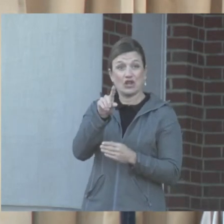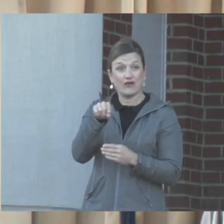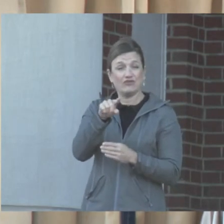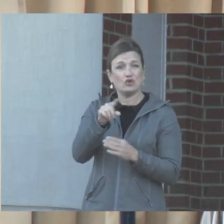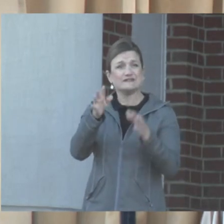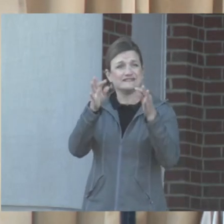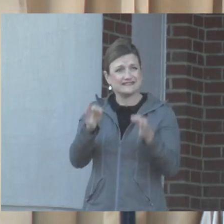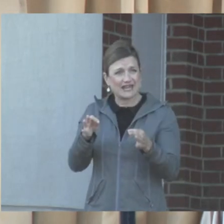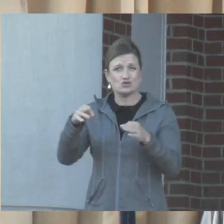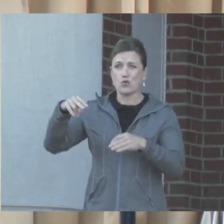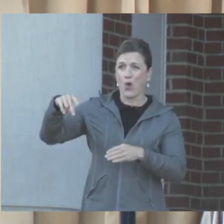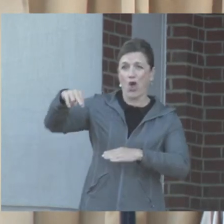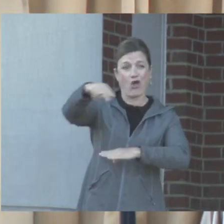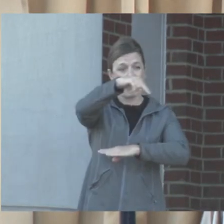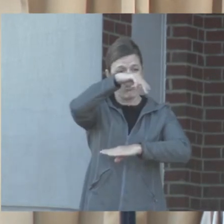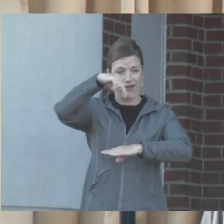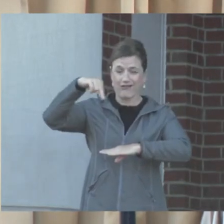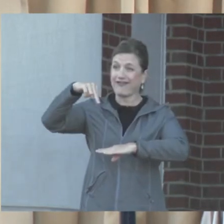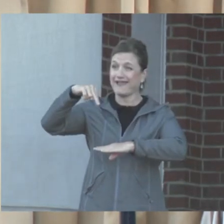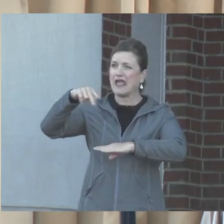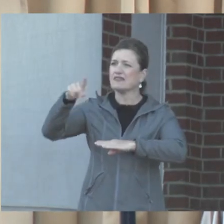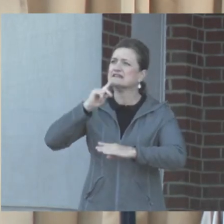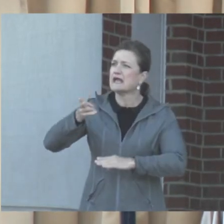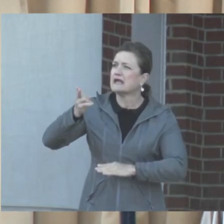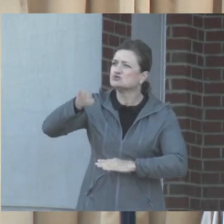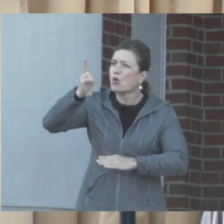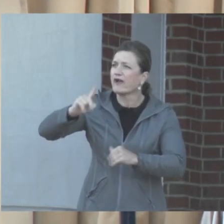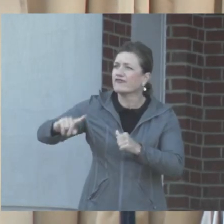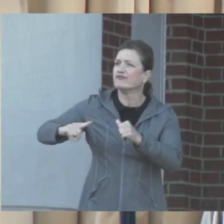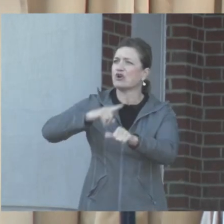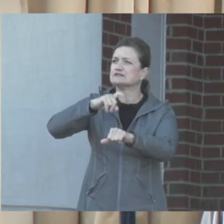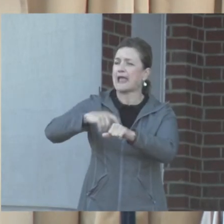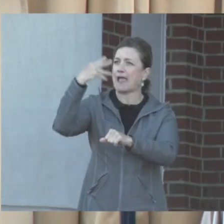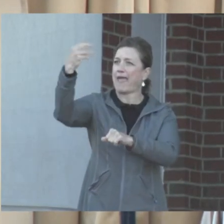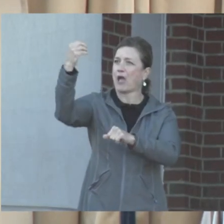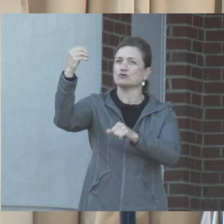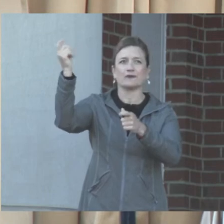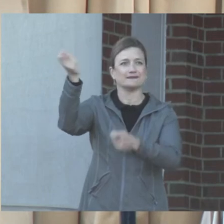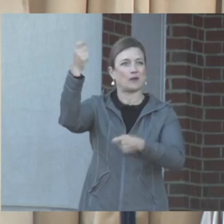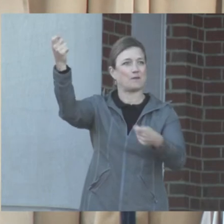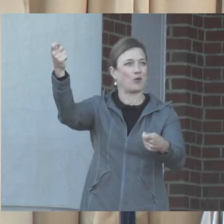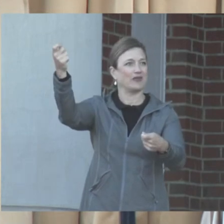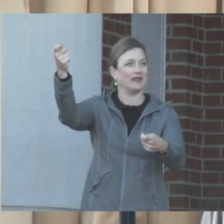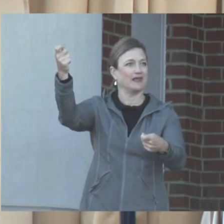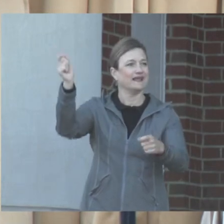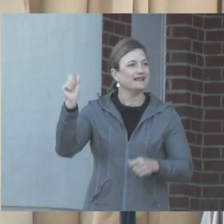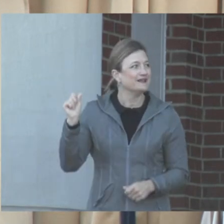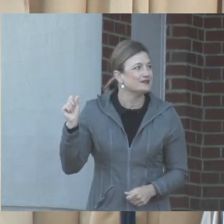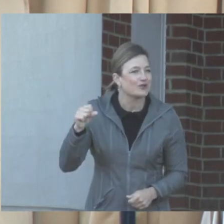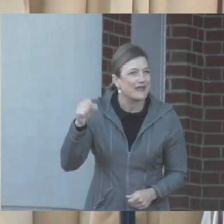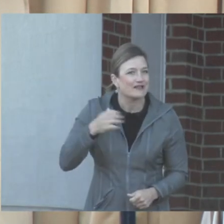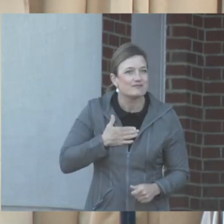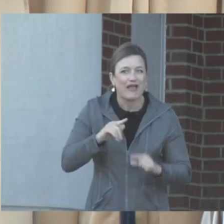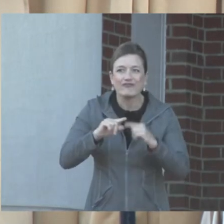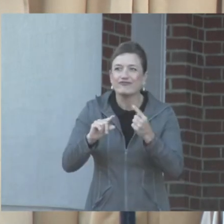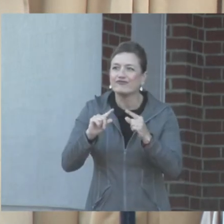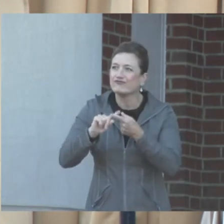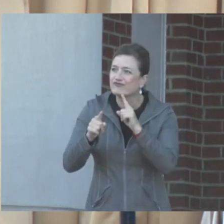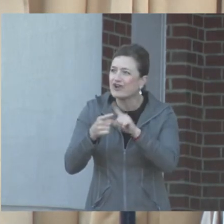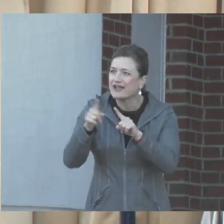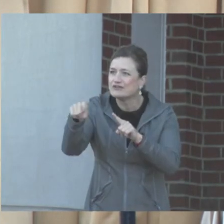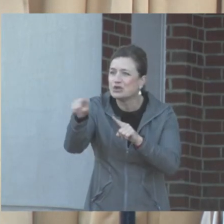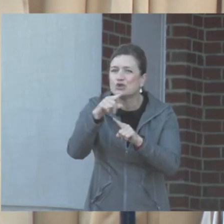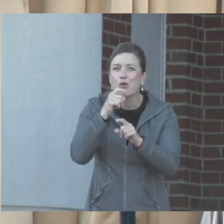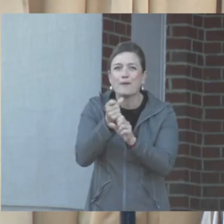walk in one of our five historic outdoor graduation ceremonies. So yes, my friends, you are making history today.